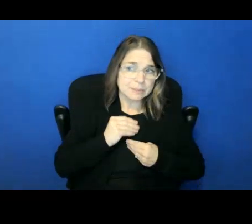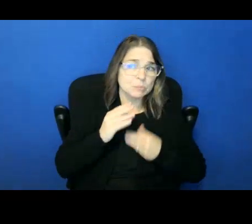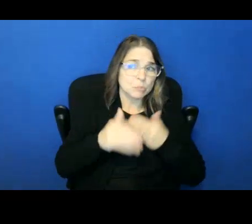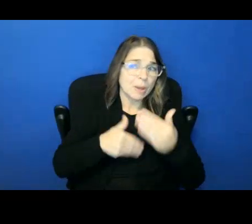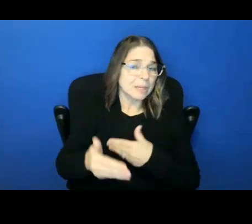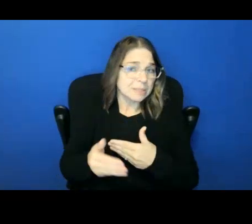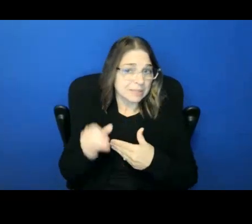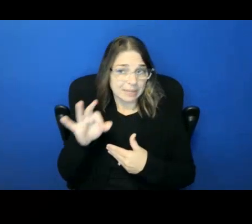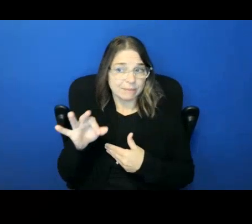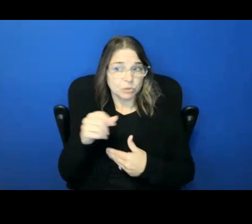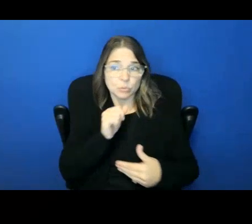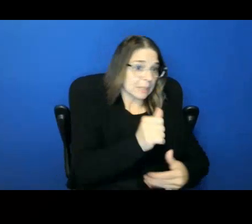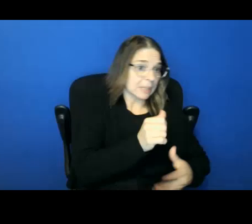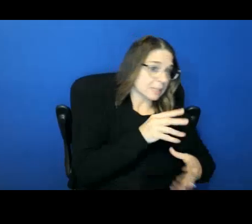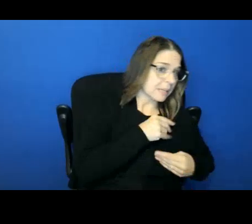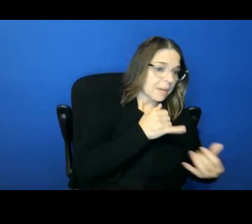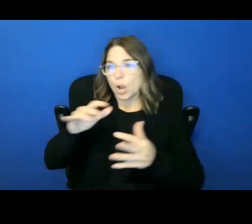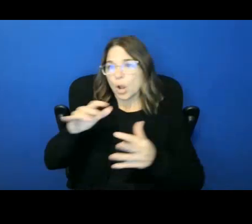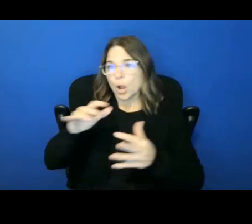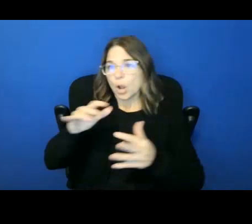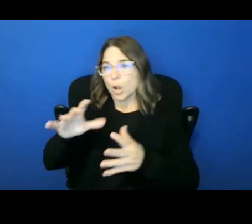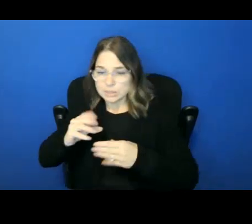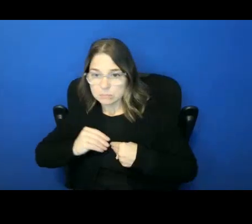journey for you?